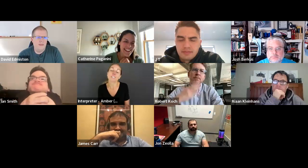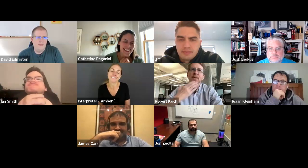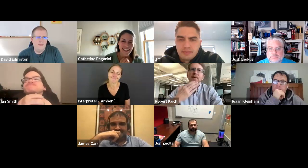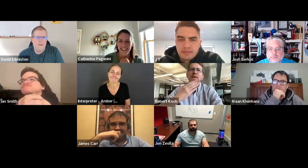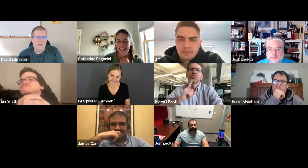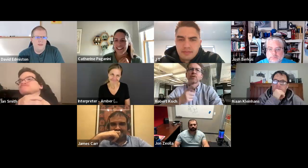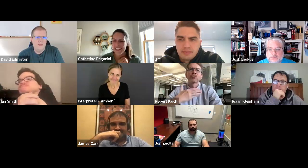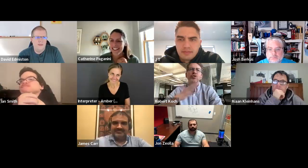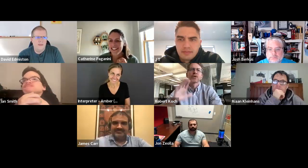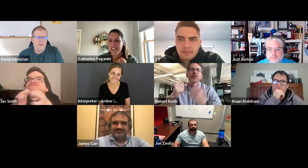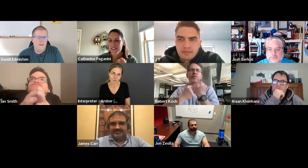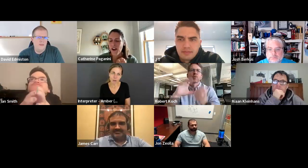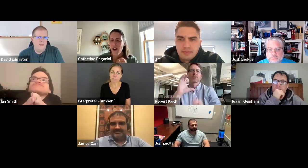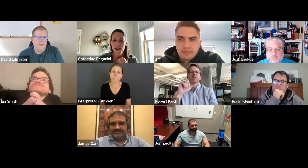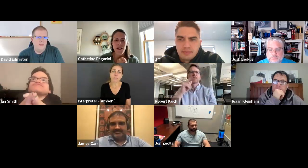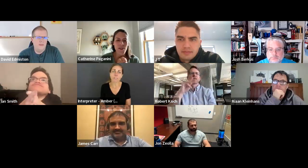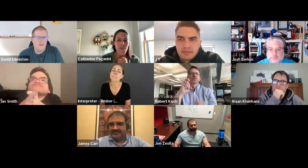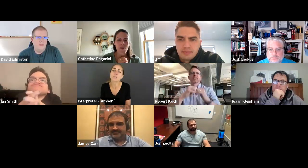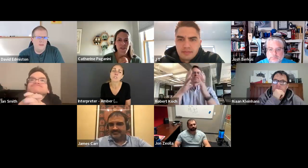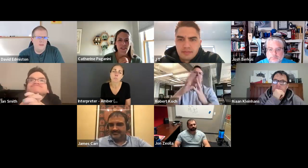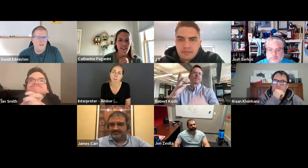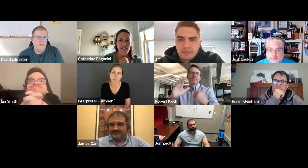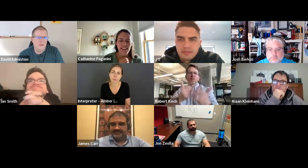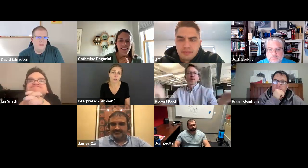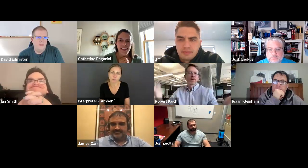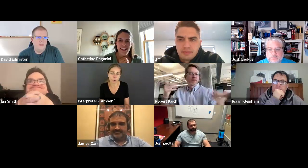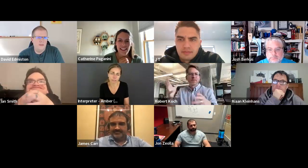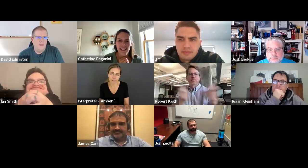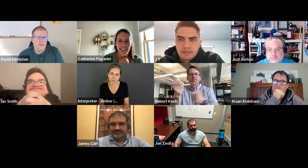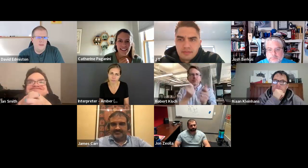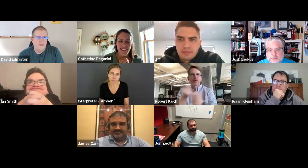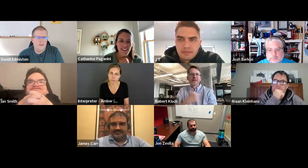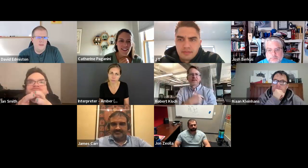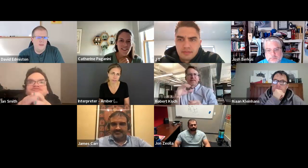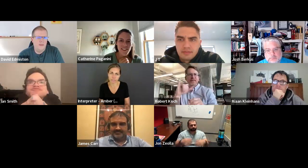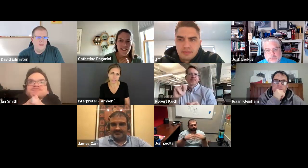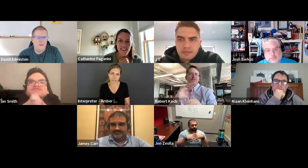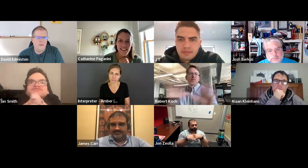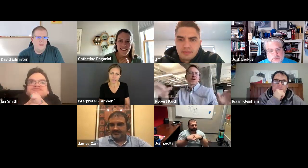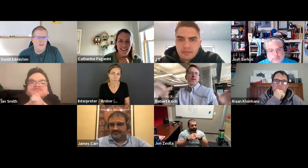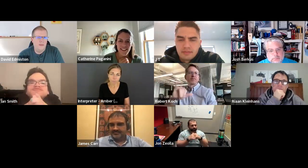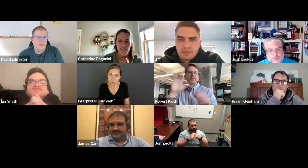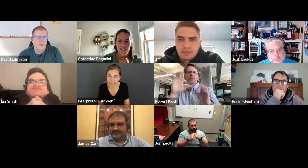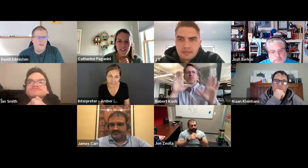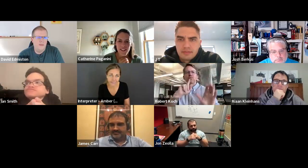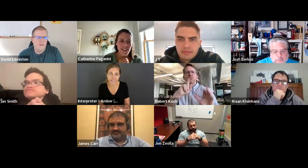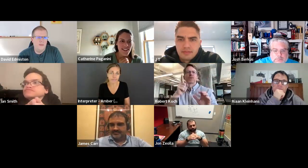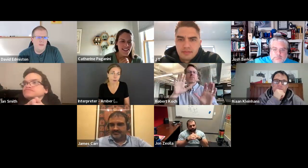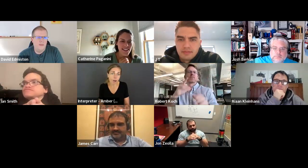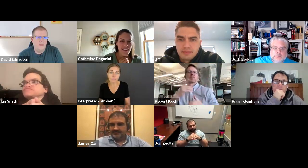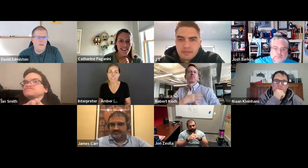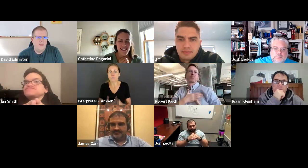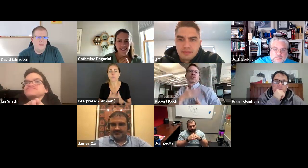Absolutely. Agreed. Yeah. So thank you so much for your support, Catherine, really, with everything. Getting